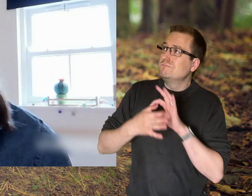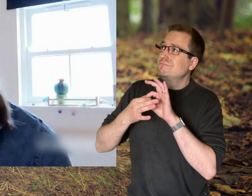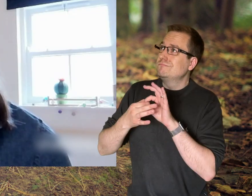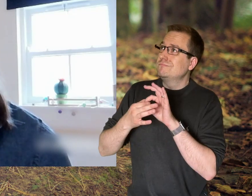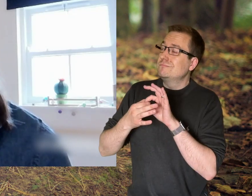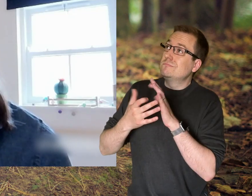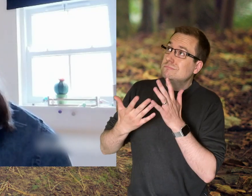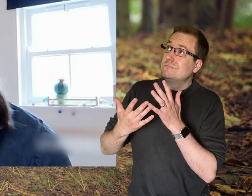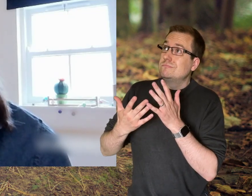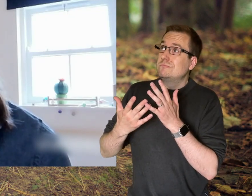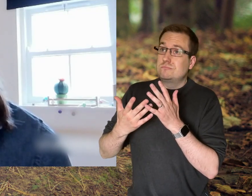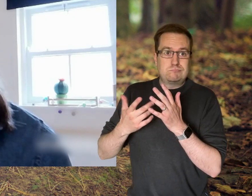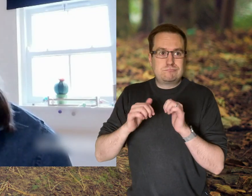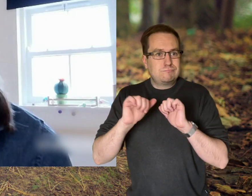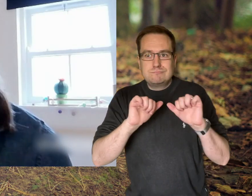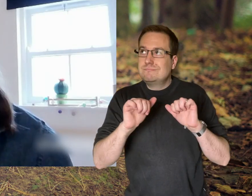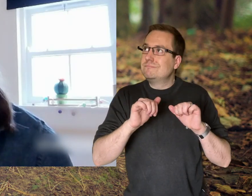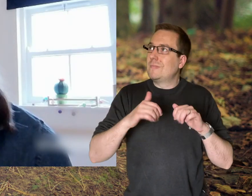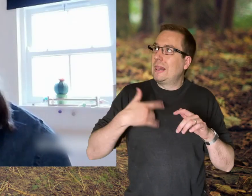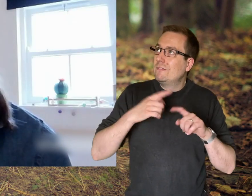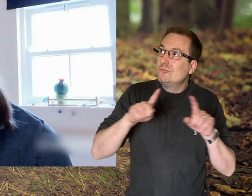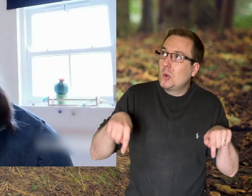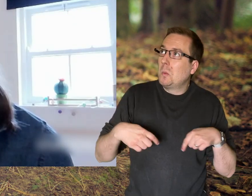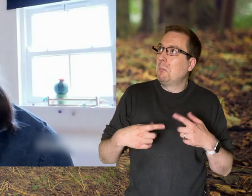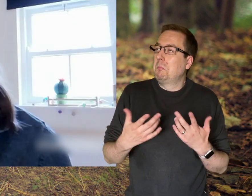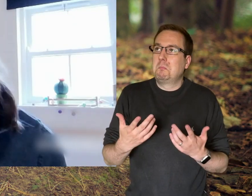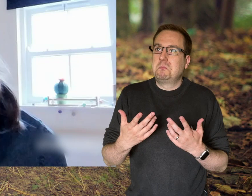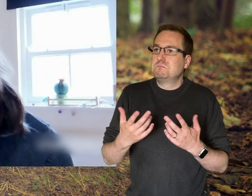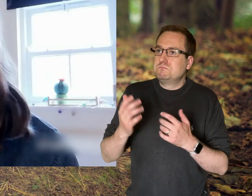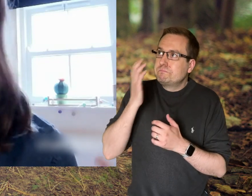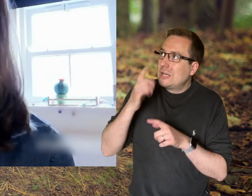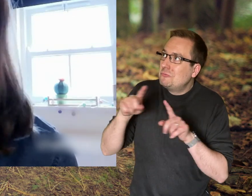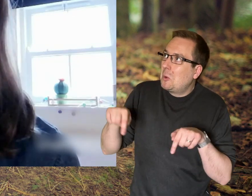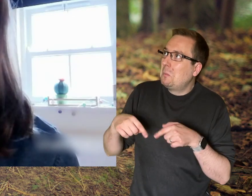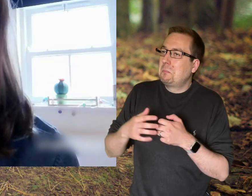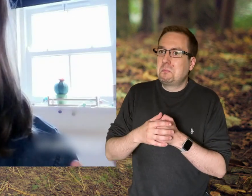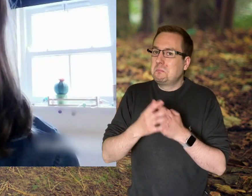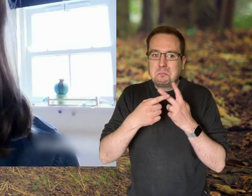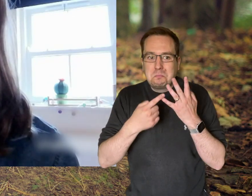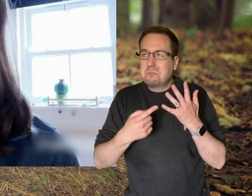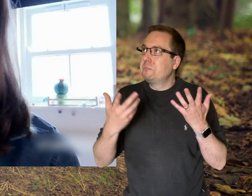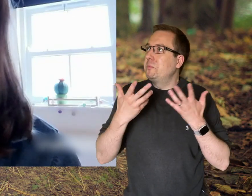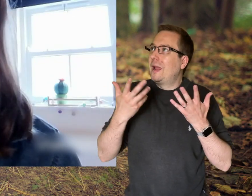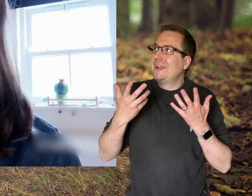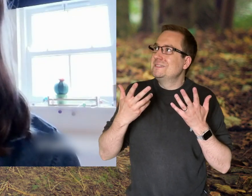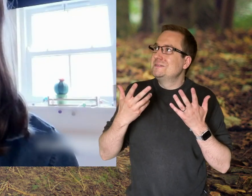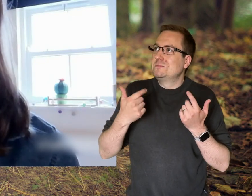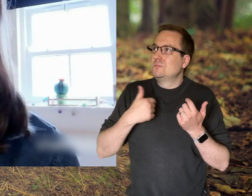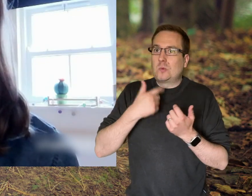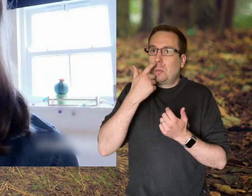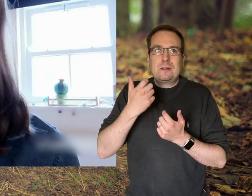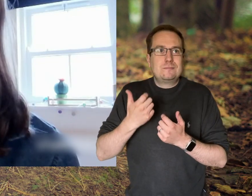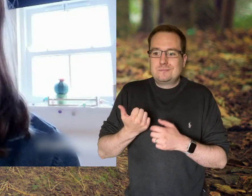to meet you, albeit in our living rooms, in our bedrooms, and wherever we are watching